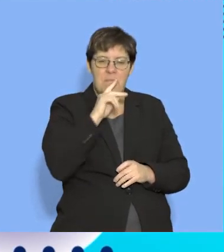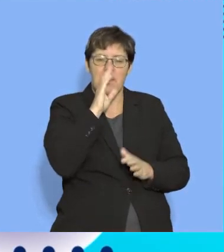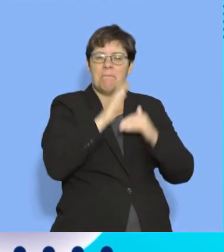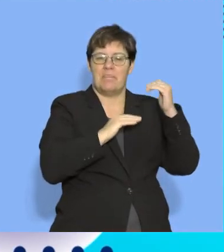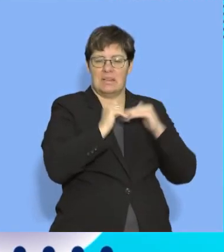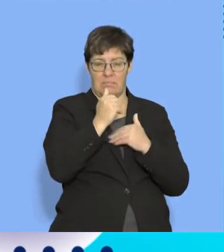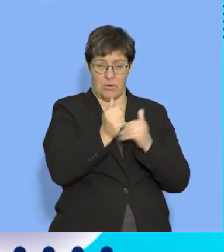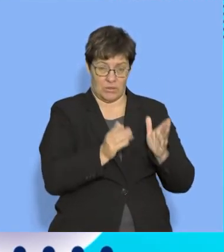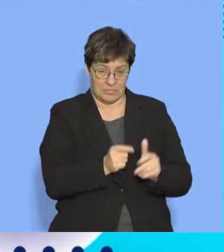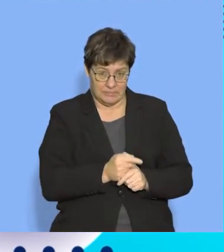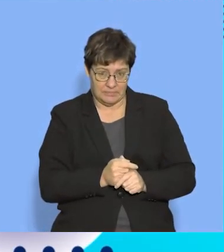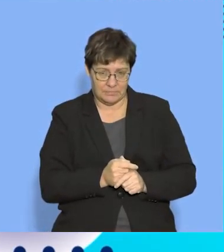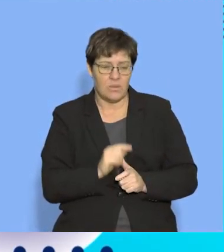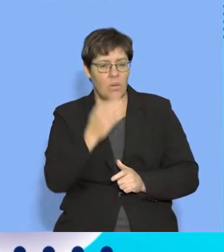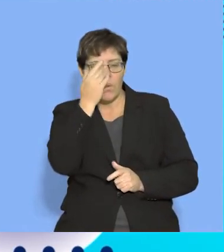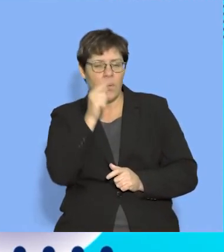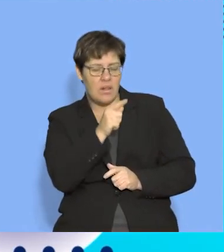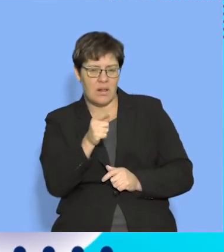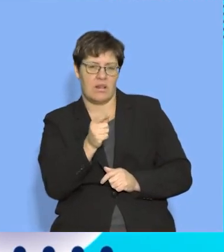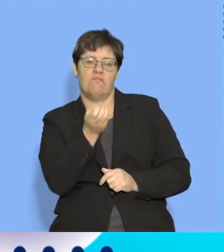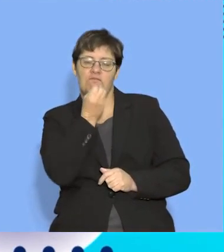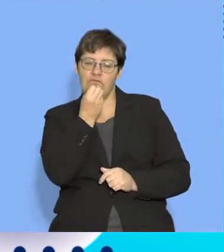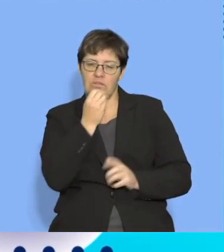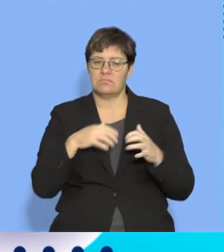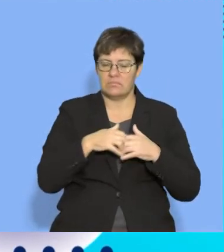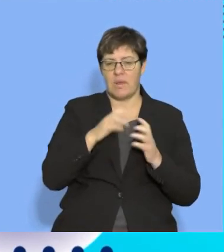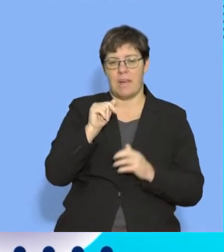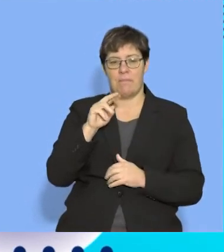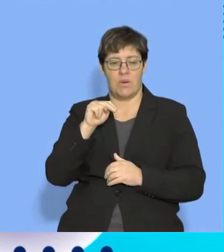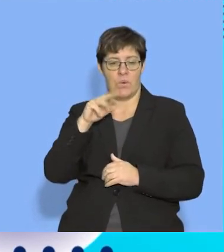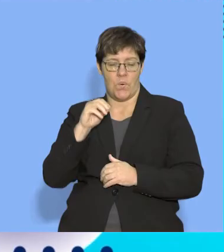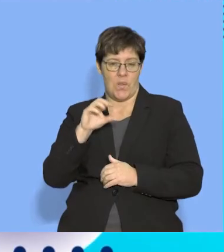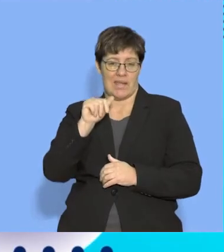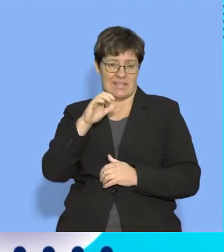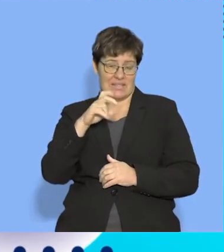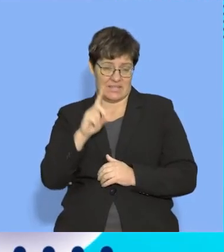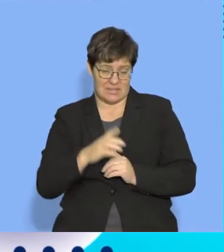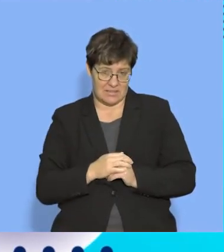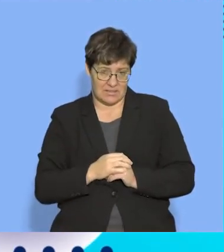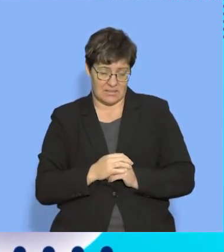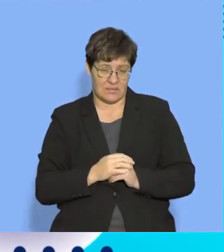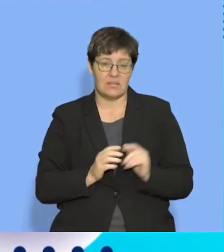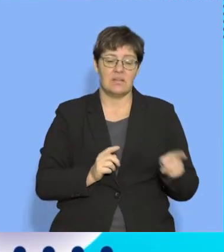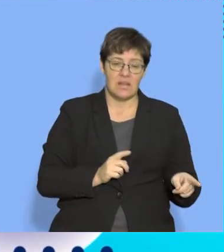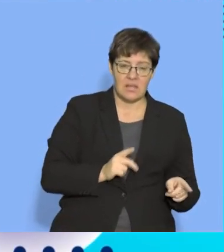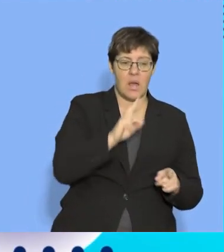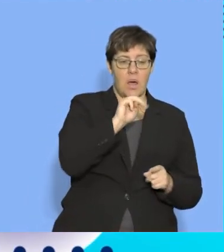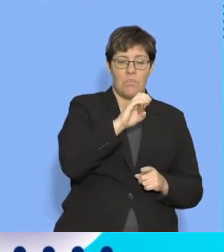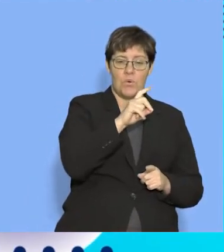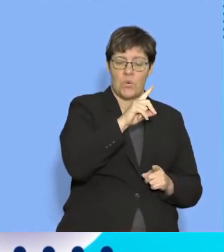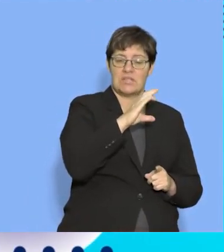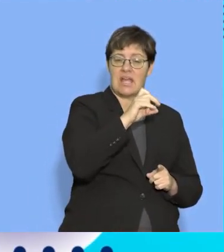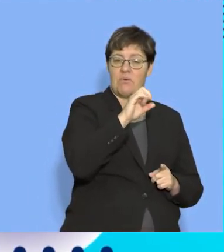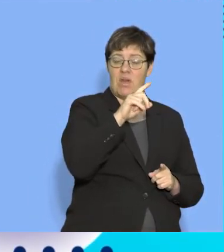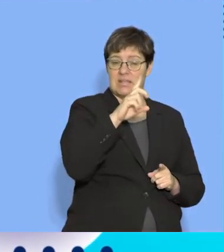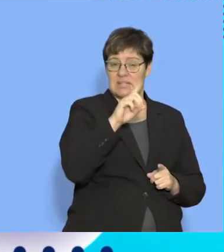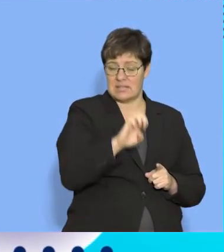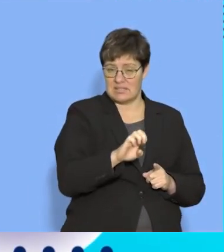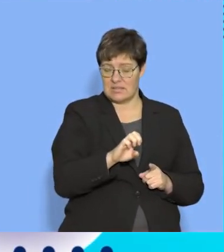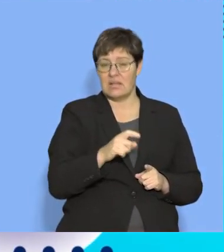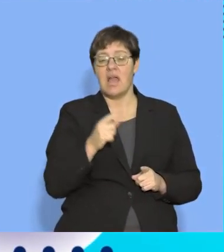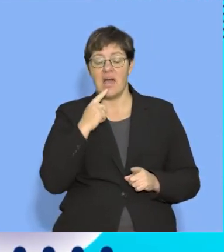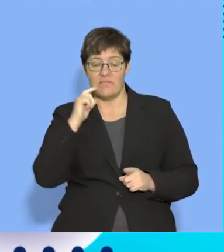blocks. So we know that proteins are made up of amino acids, that your carbohydrates are made up of your monosaccharides such as glucose, and